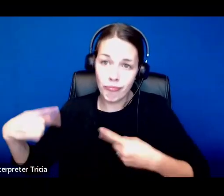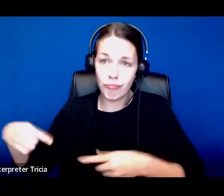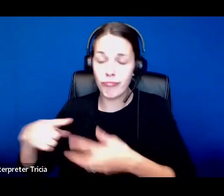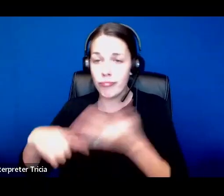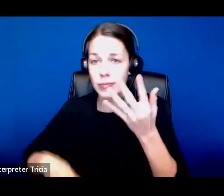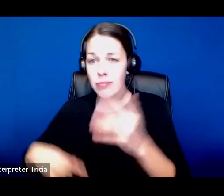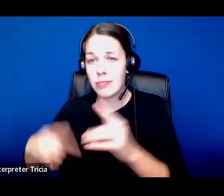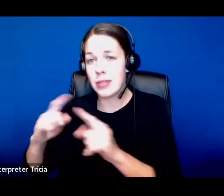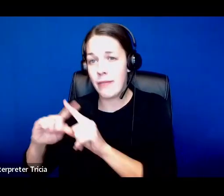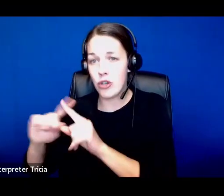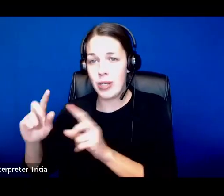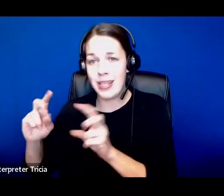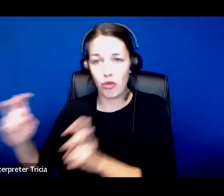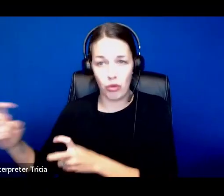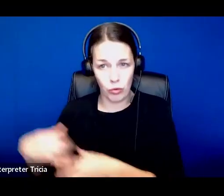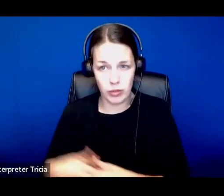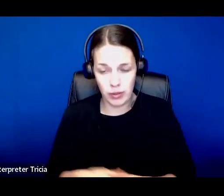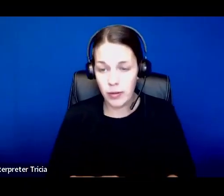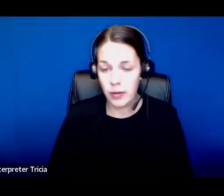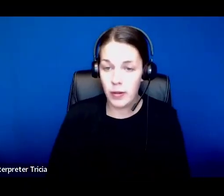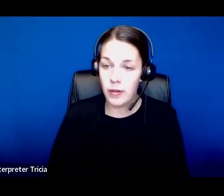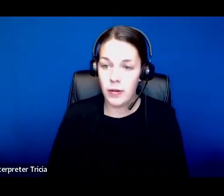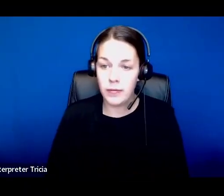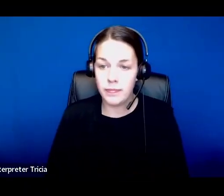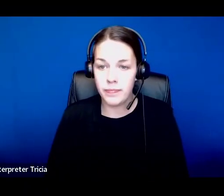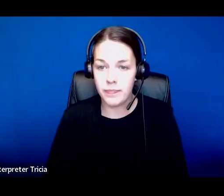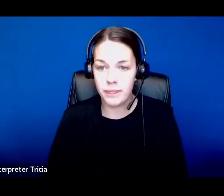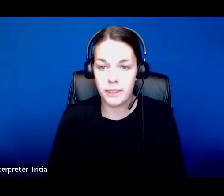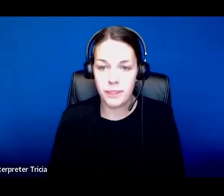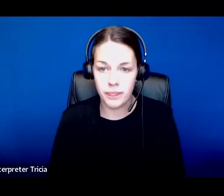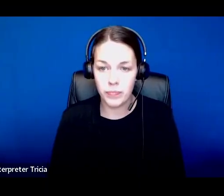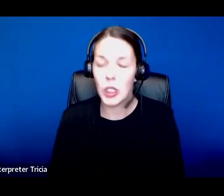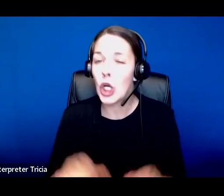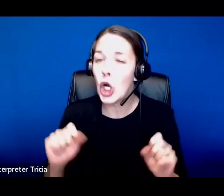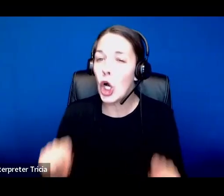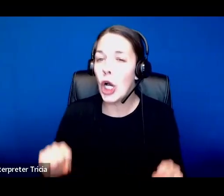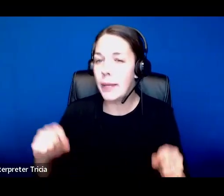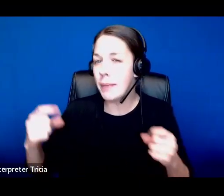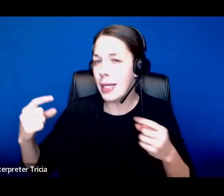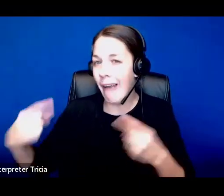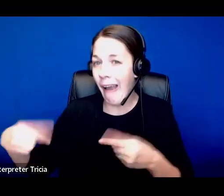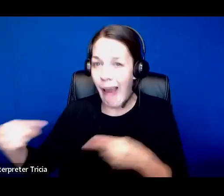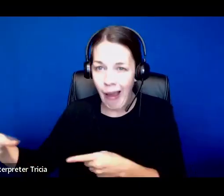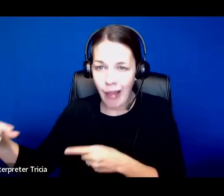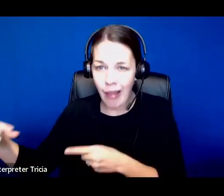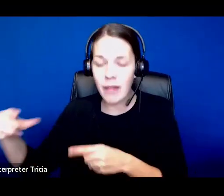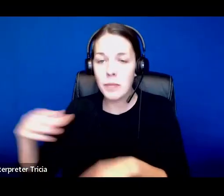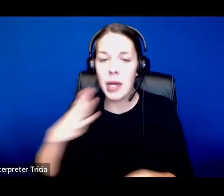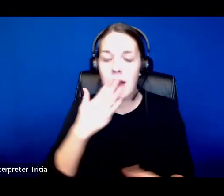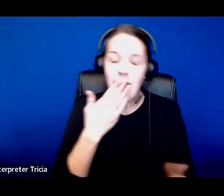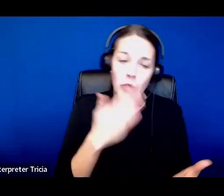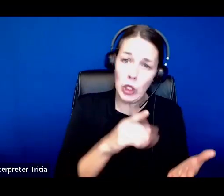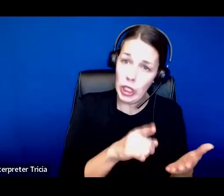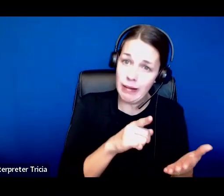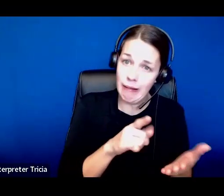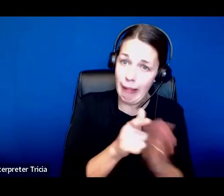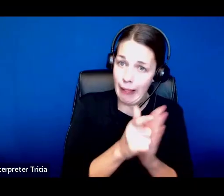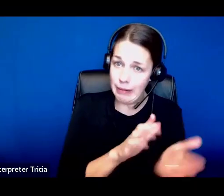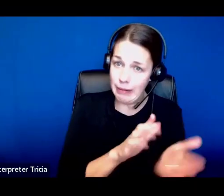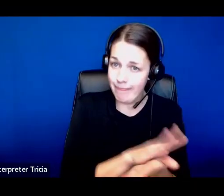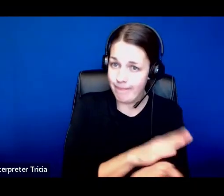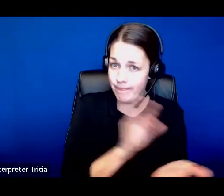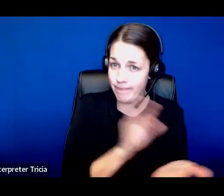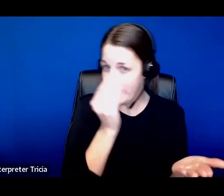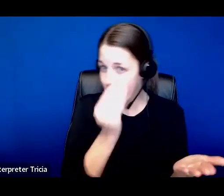will clog things up. There always could be a fight, but if you have a good legal document, it informs